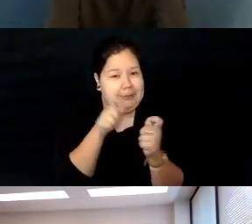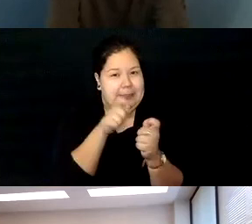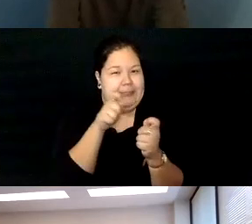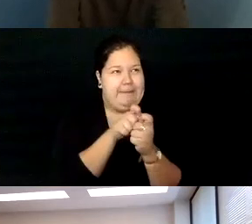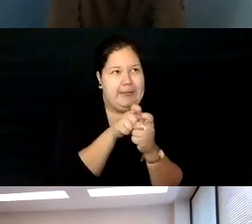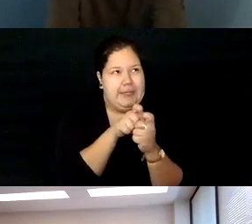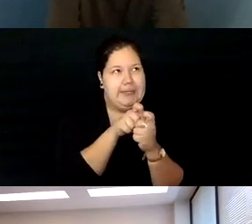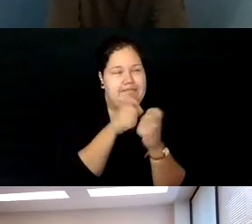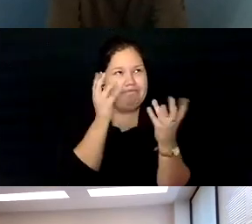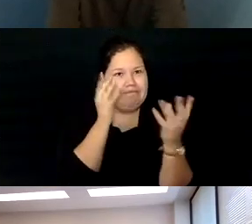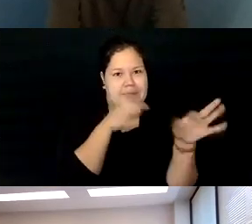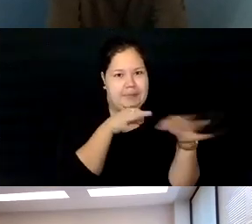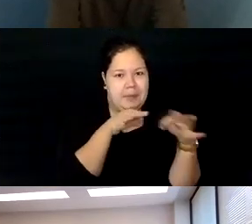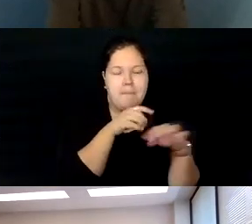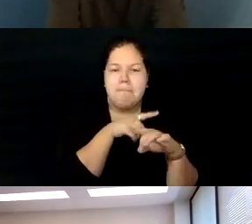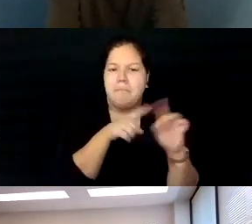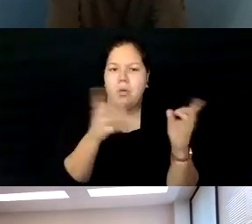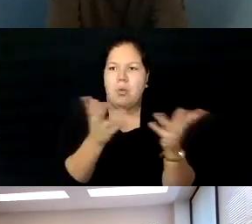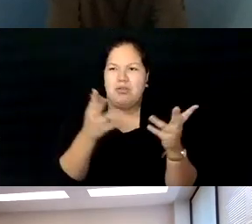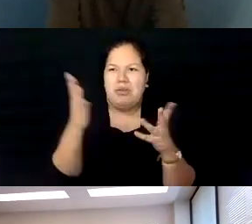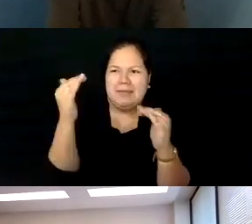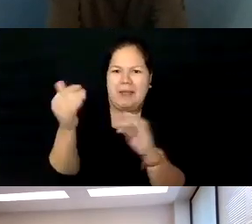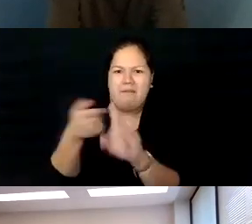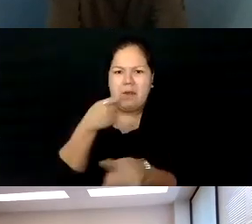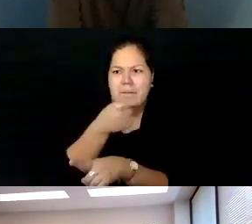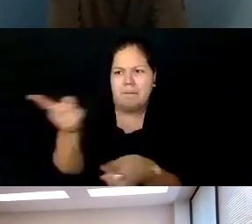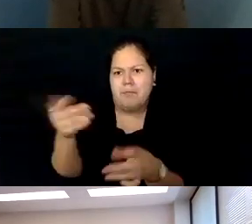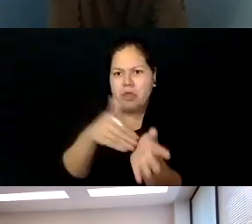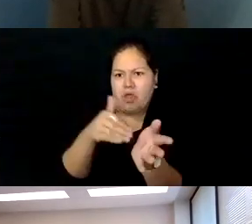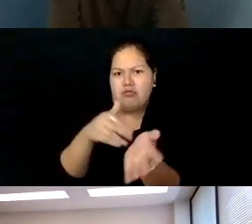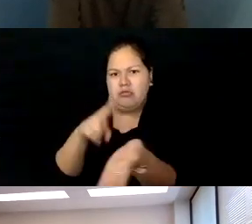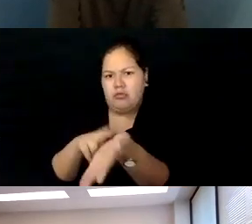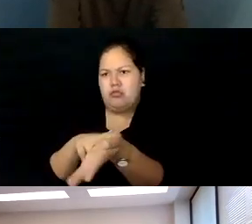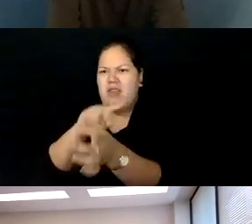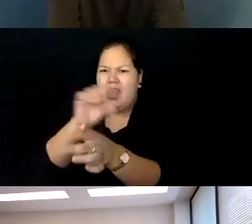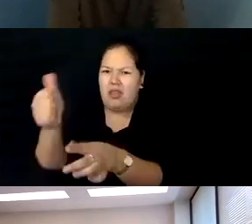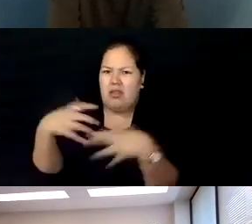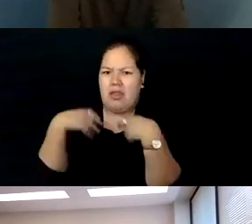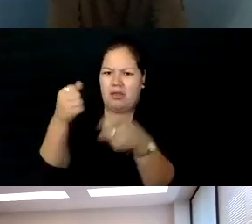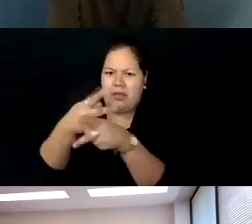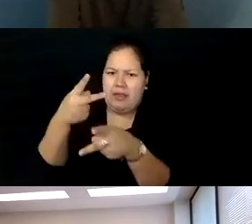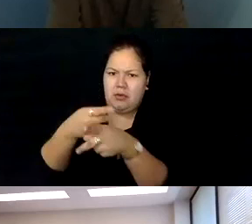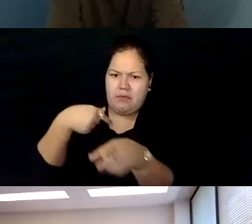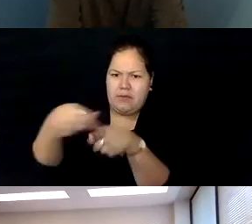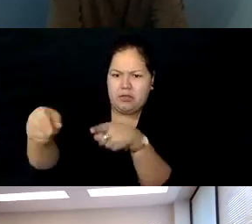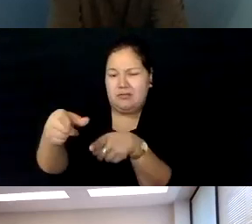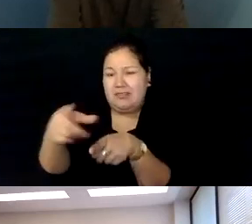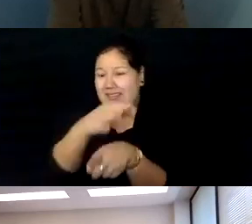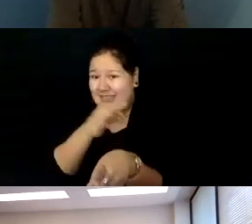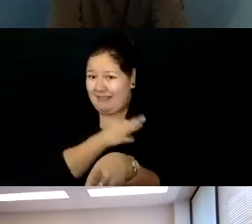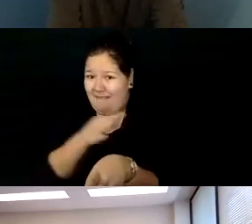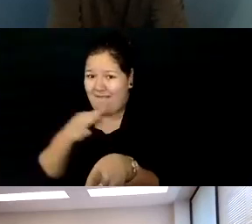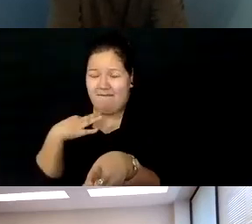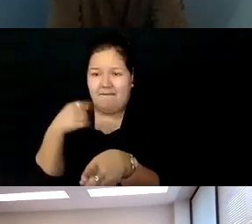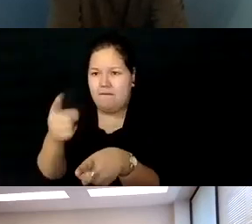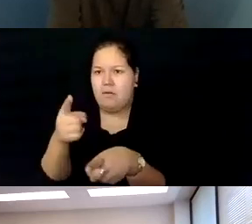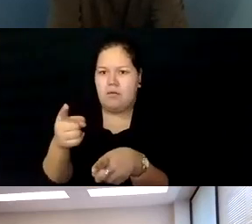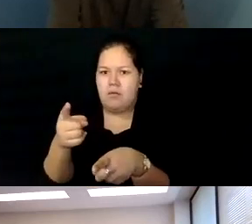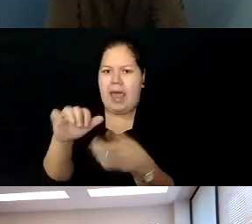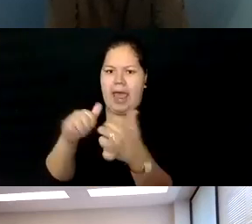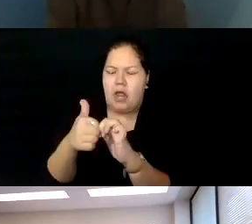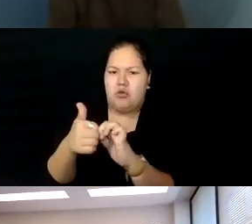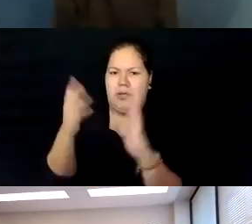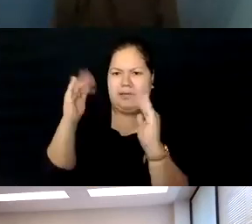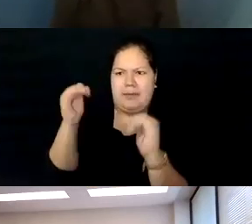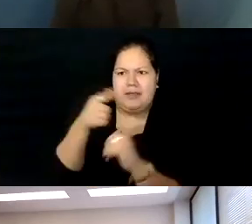to be seeing from our healthcare professionals and staff within our organizations in the delivery of